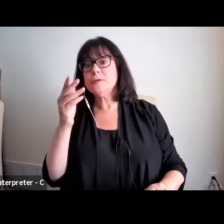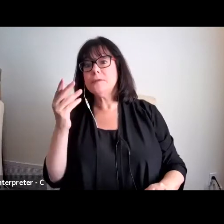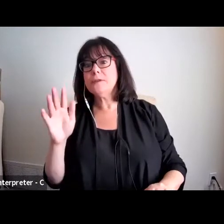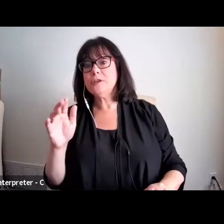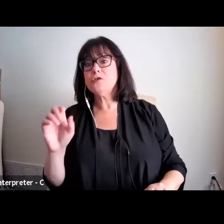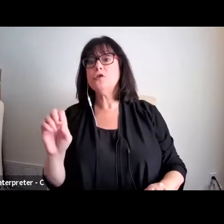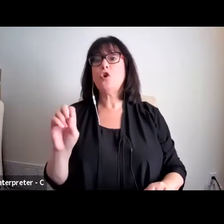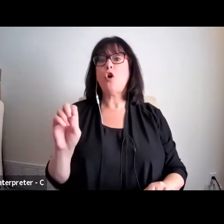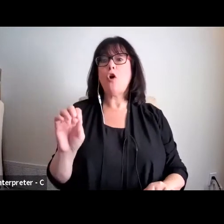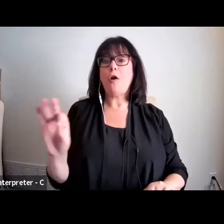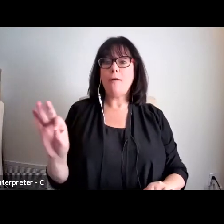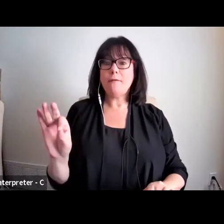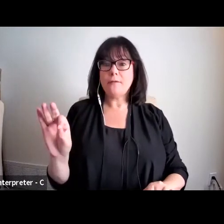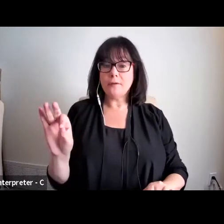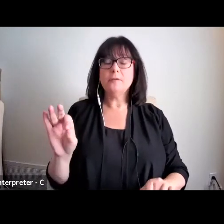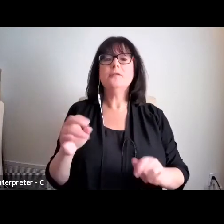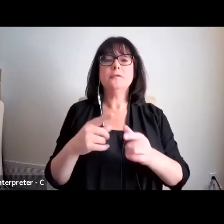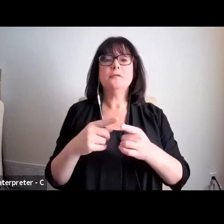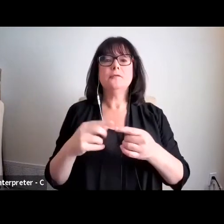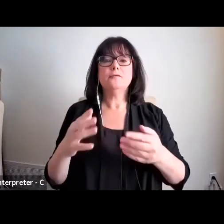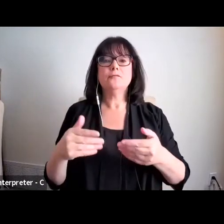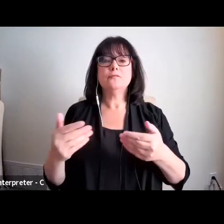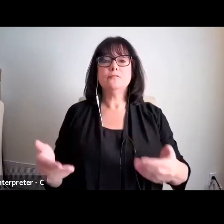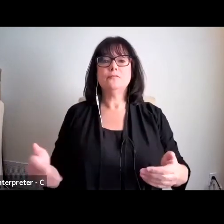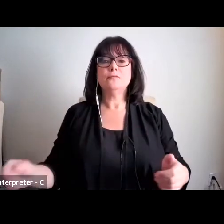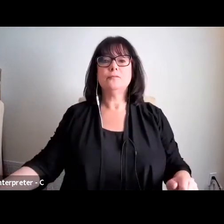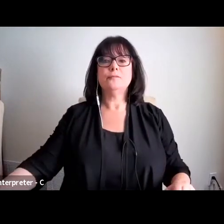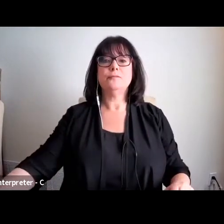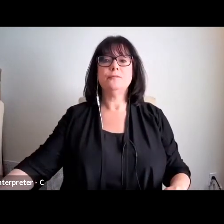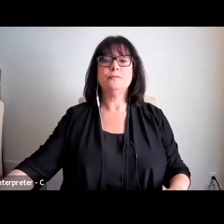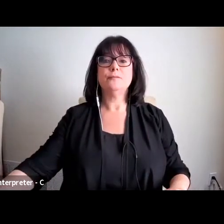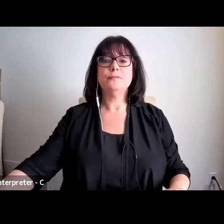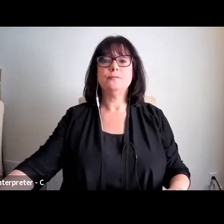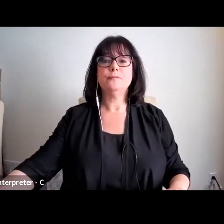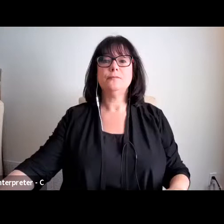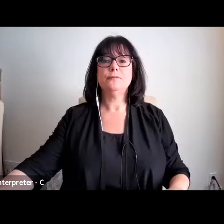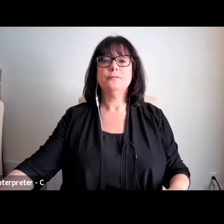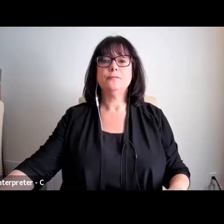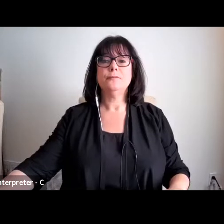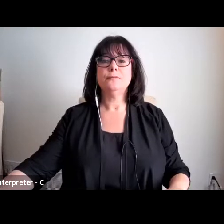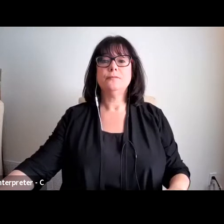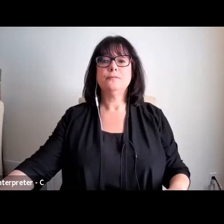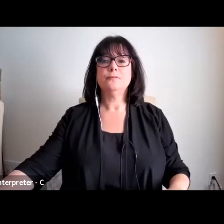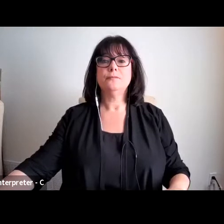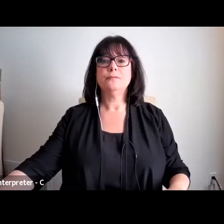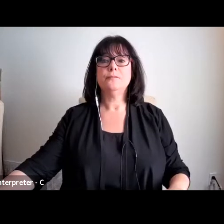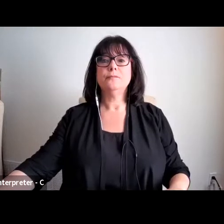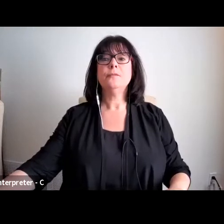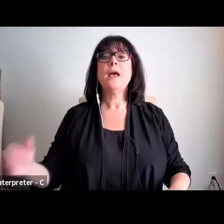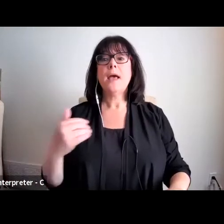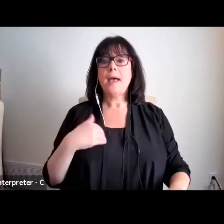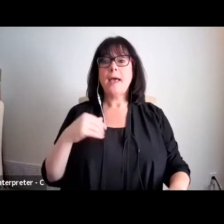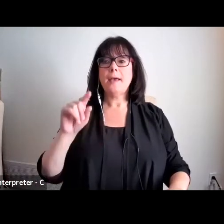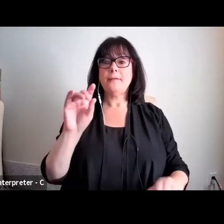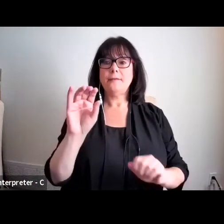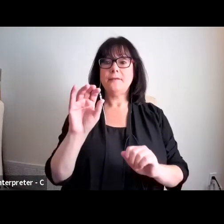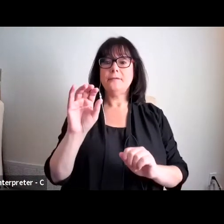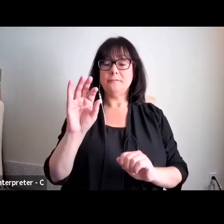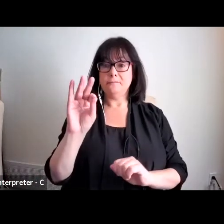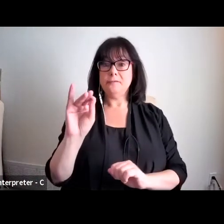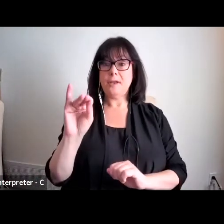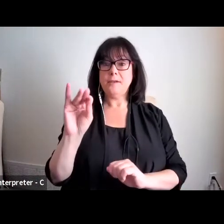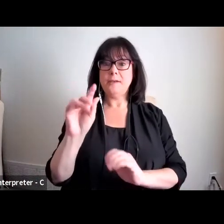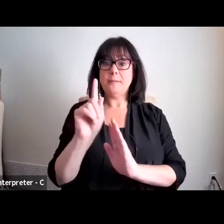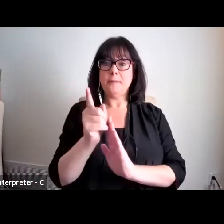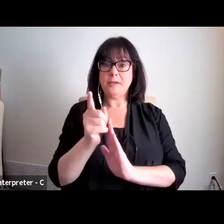for that. So obviously, we've got a good 90 minutes here, which is a lot of time to talk, but